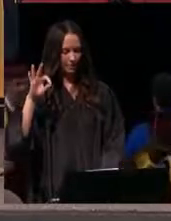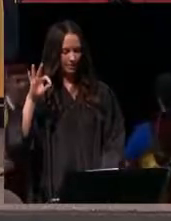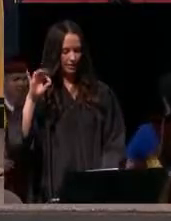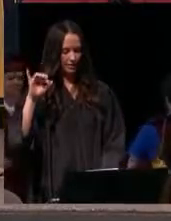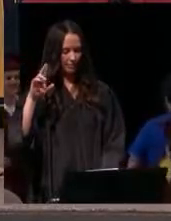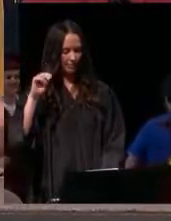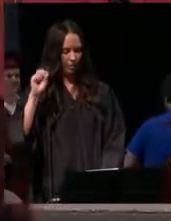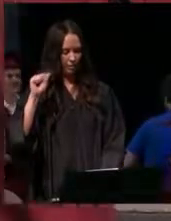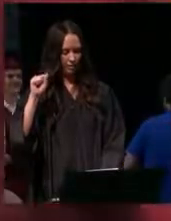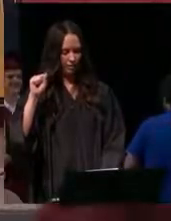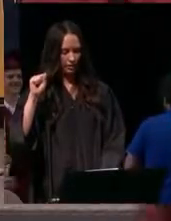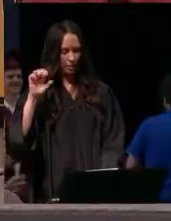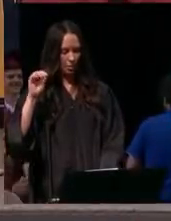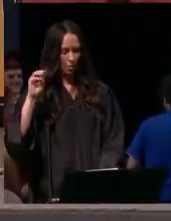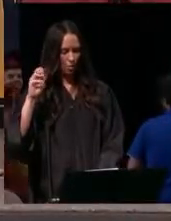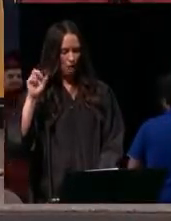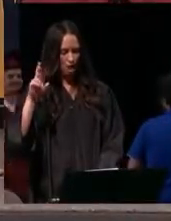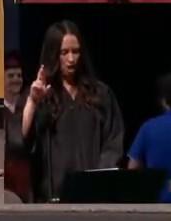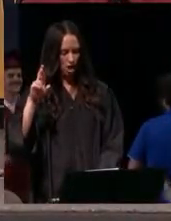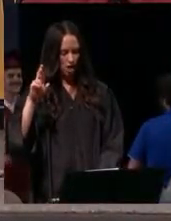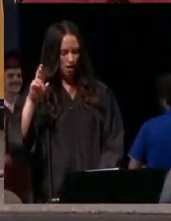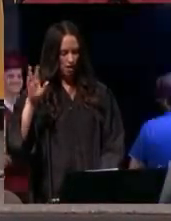Faras Omar.